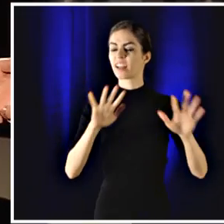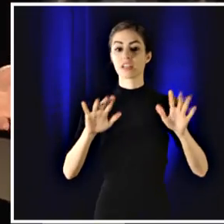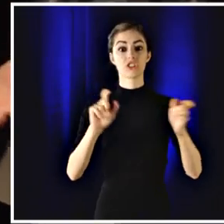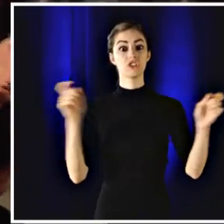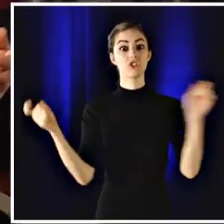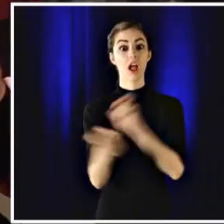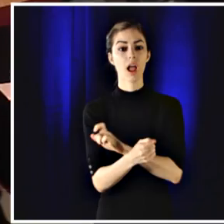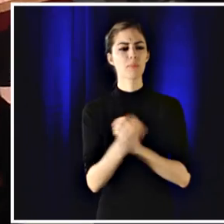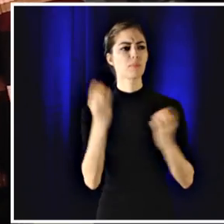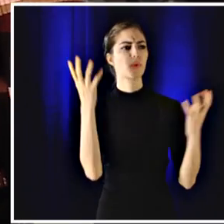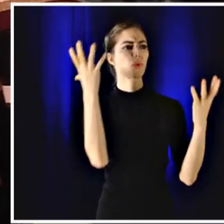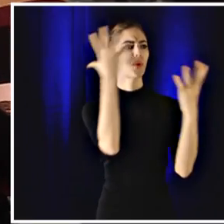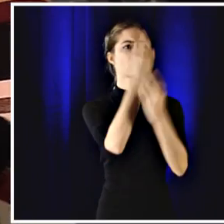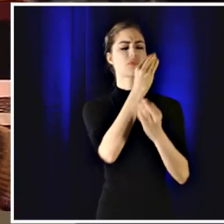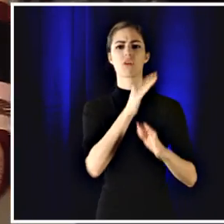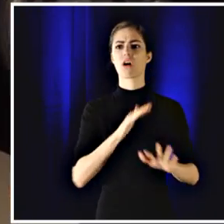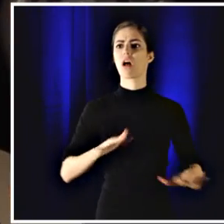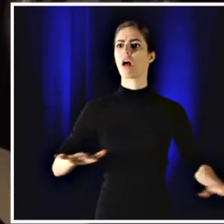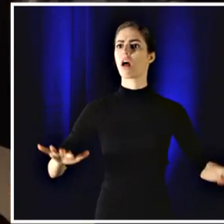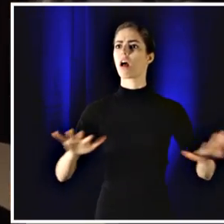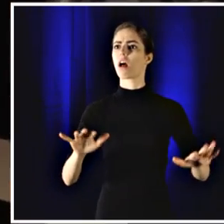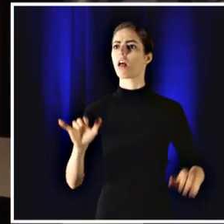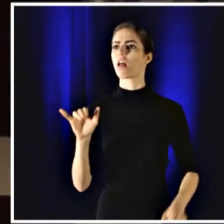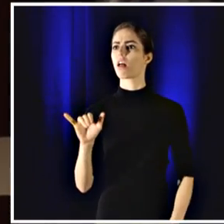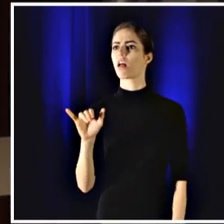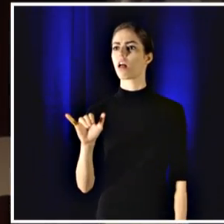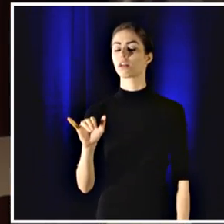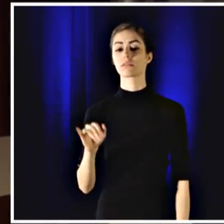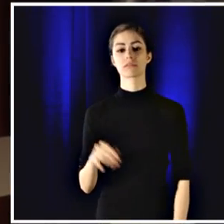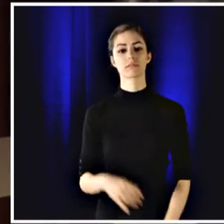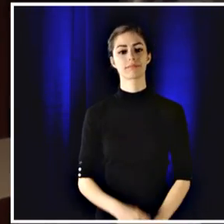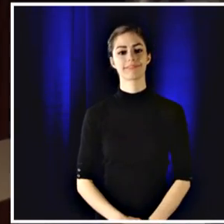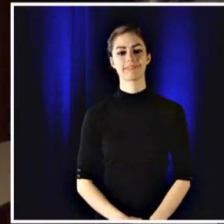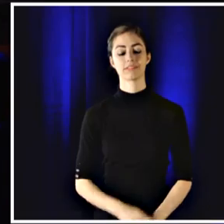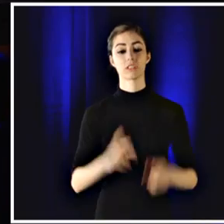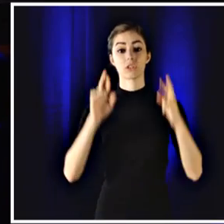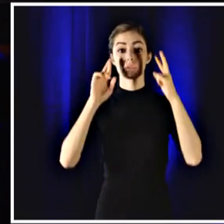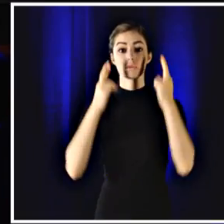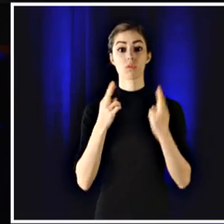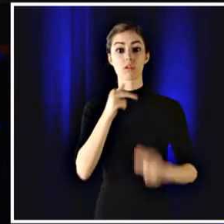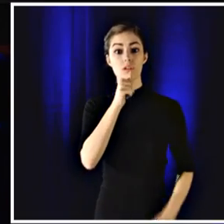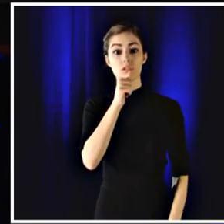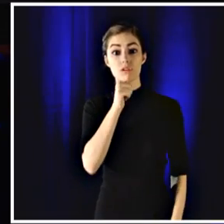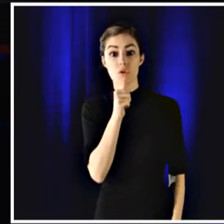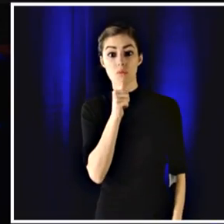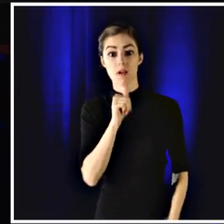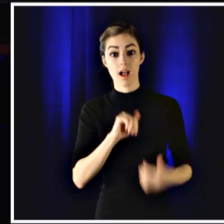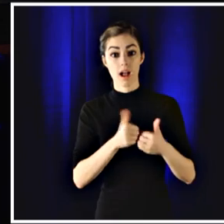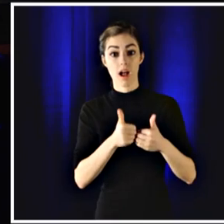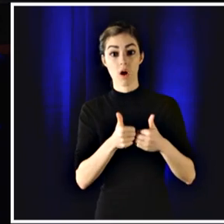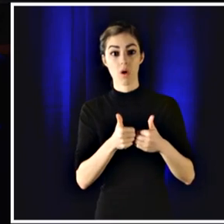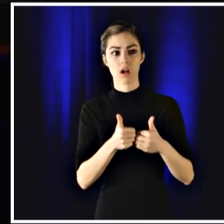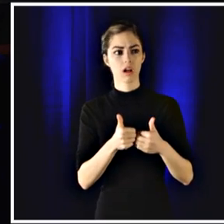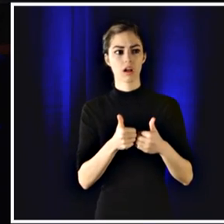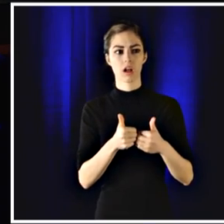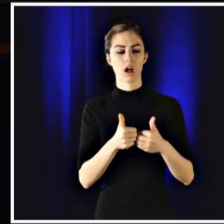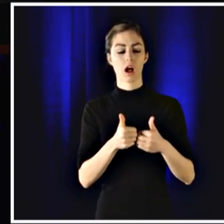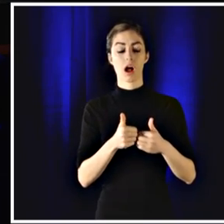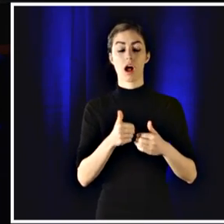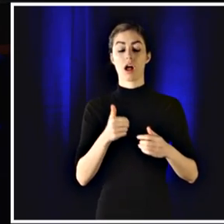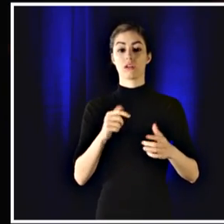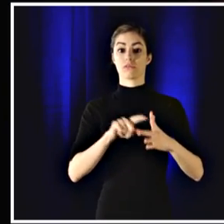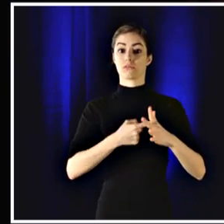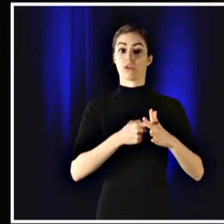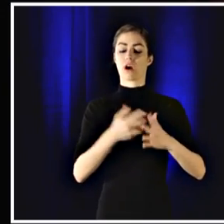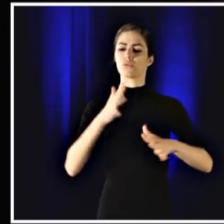So how does Dorothy actually cope with this? Some of us might recall that at first she's bewildered, but she also just wants to get the hell